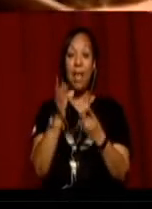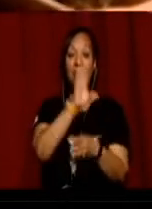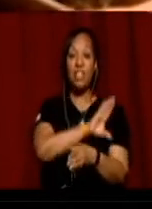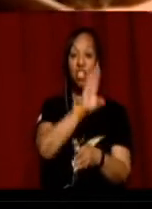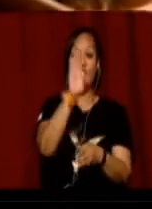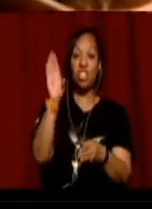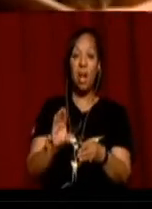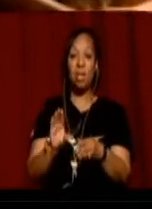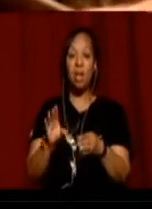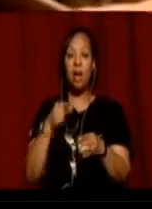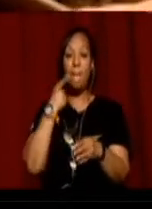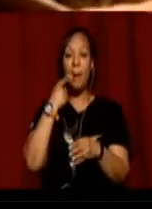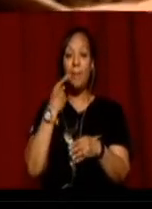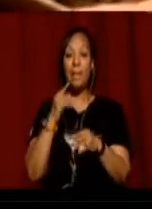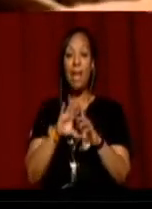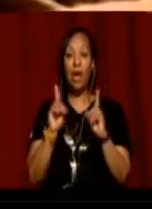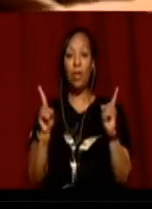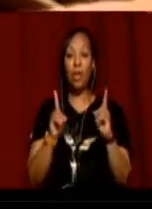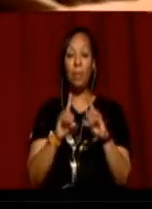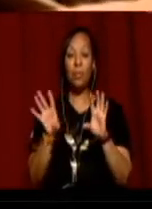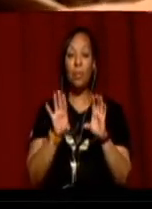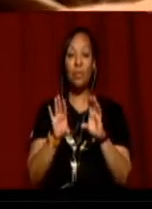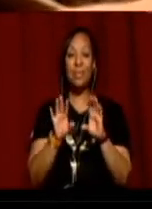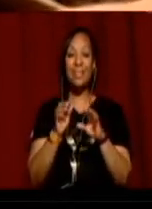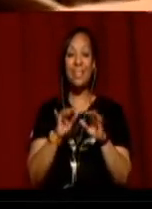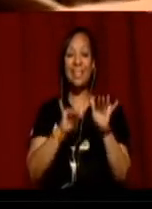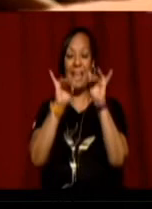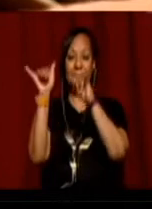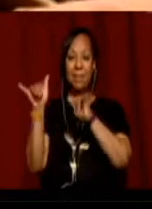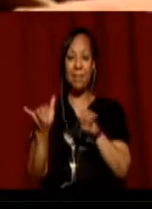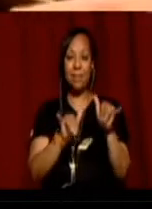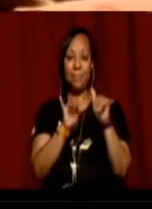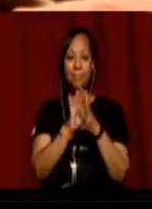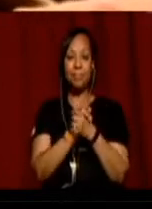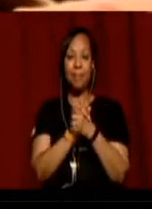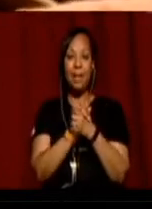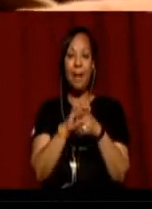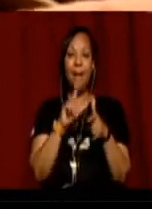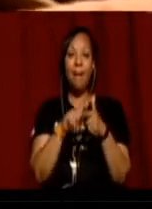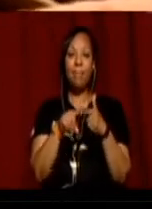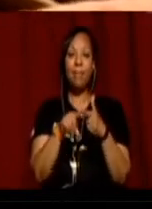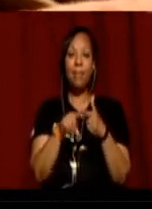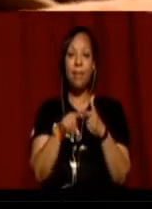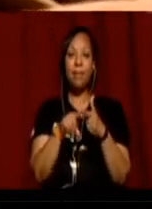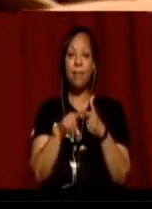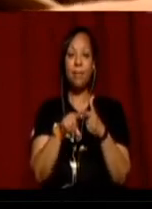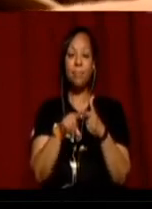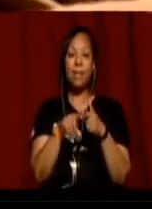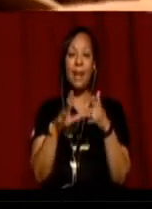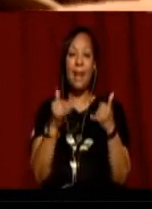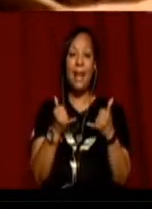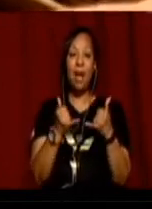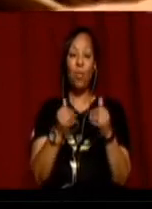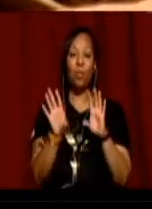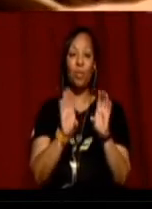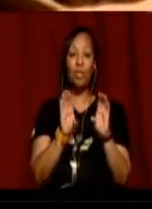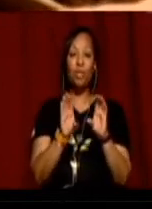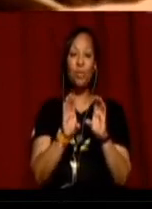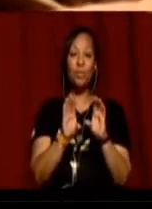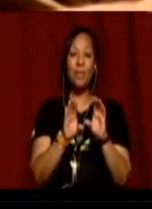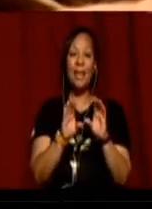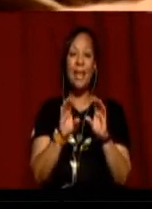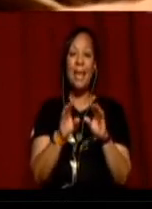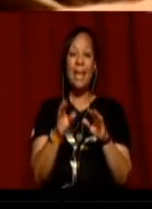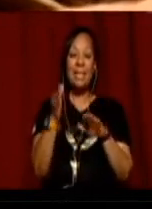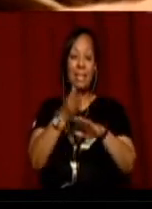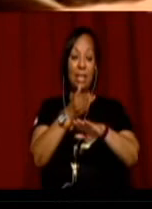Chicago Department of Public Health. But we do basically the same things in the suburbs. And what we now will need to be doing is just stepping up